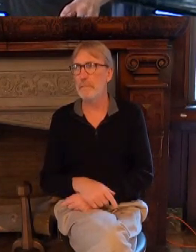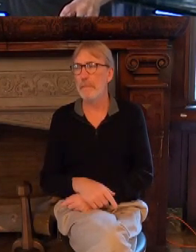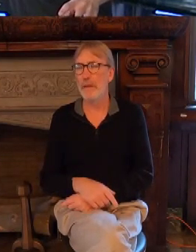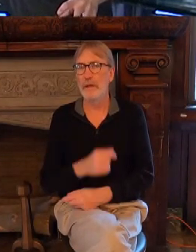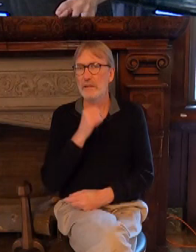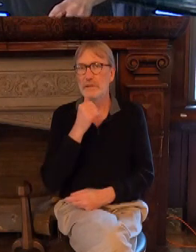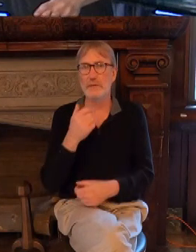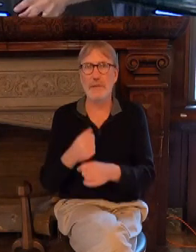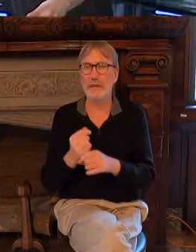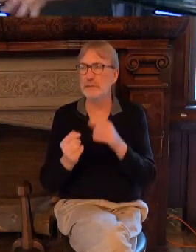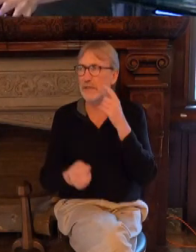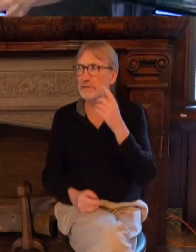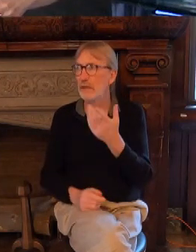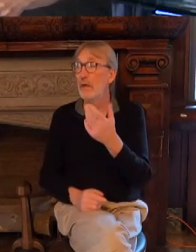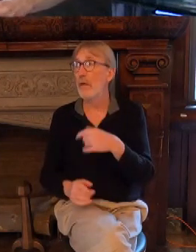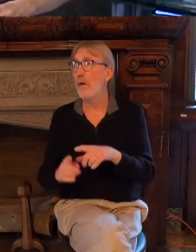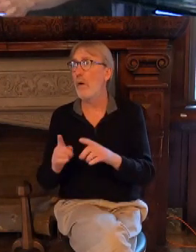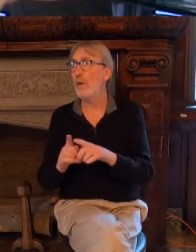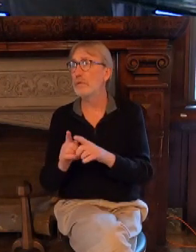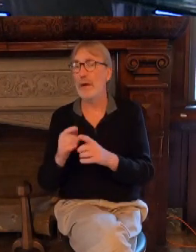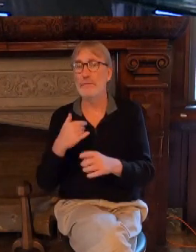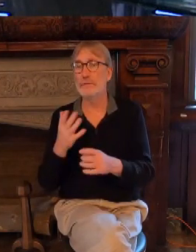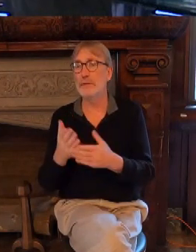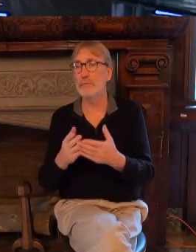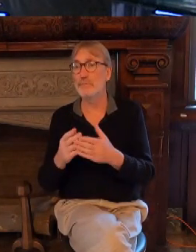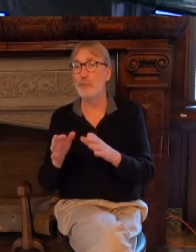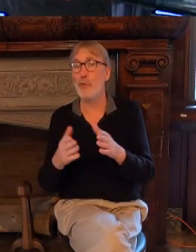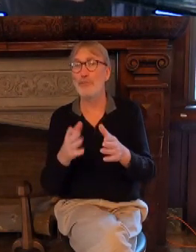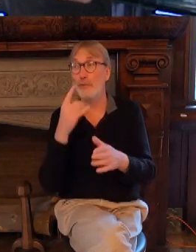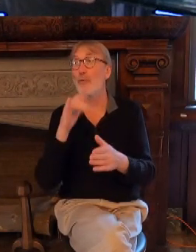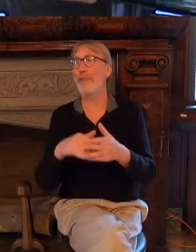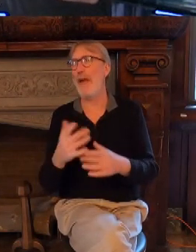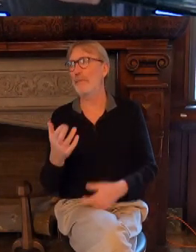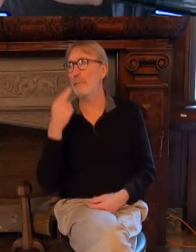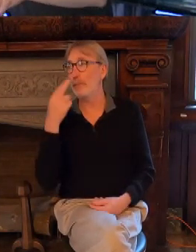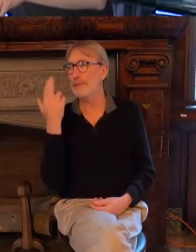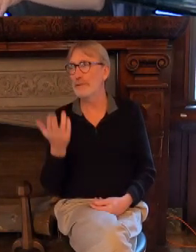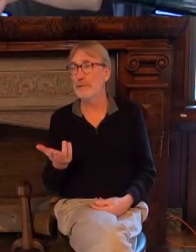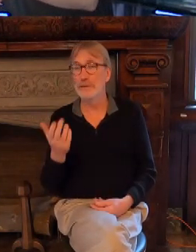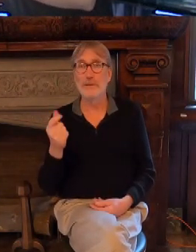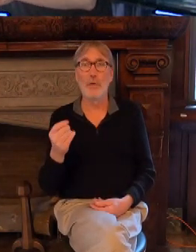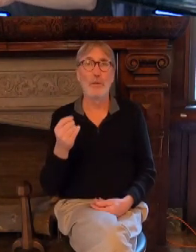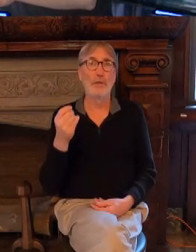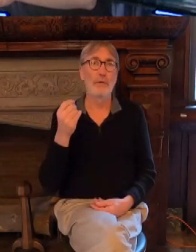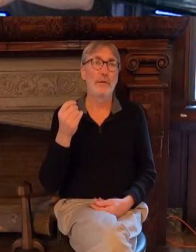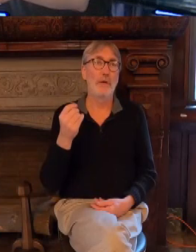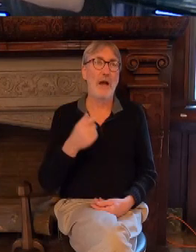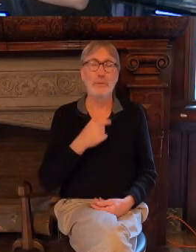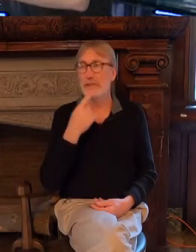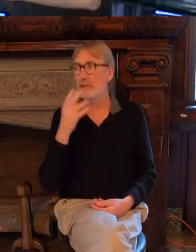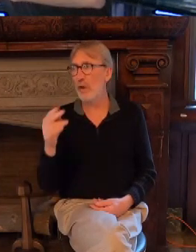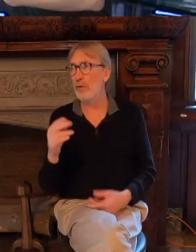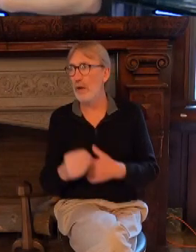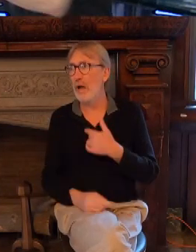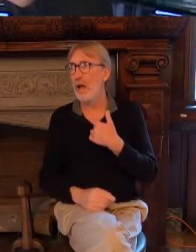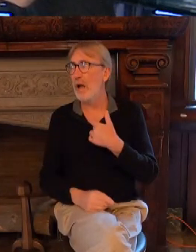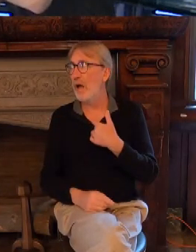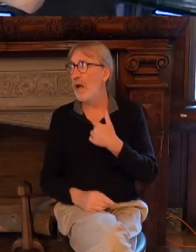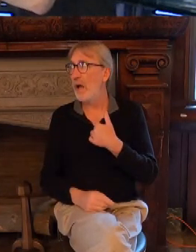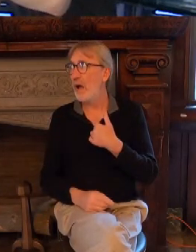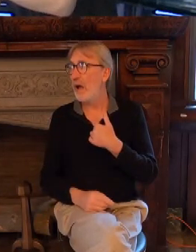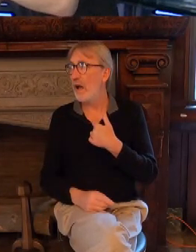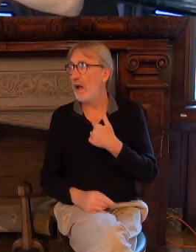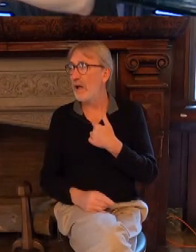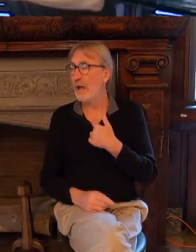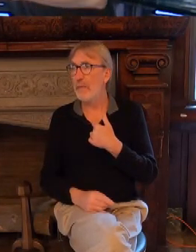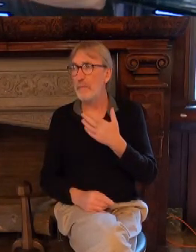sense to me. And we also have roads that kind of serve that purpose that are not this road. And so in that respect, I would say, no, that's not my main focus. That's not Patty's